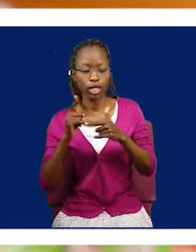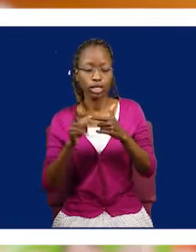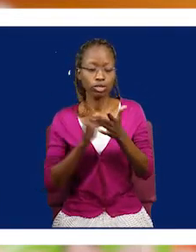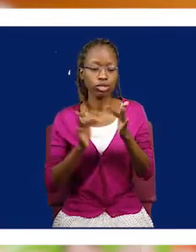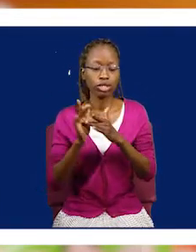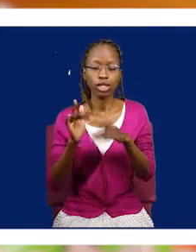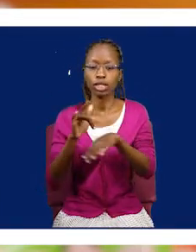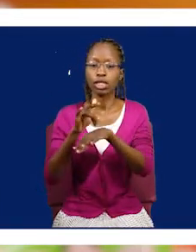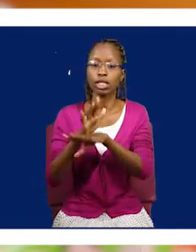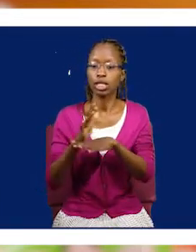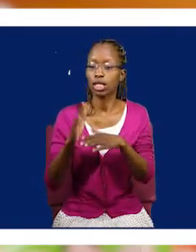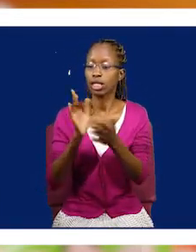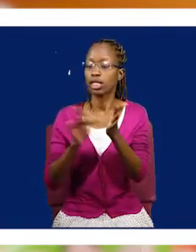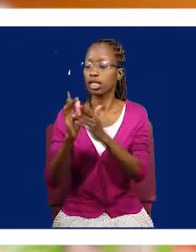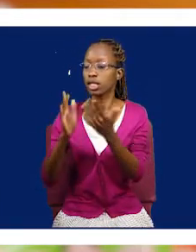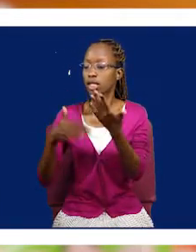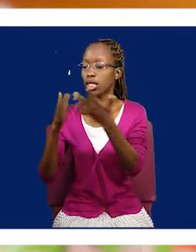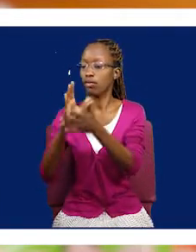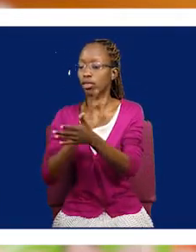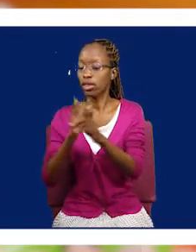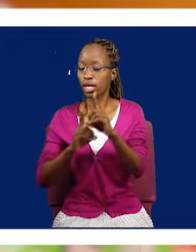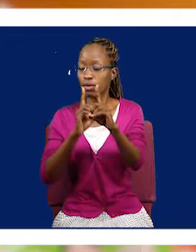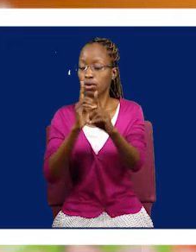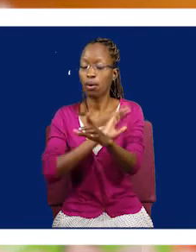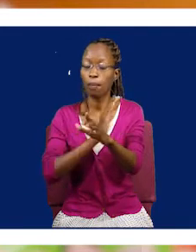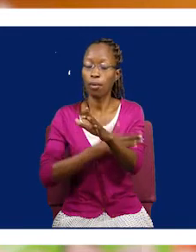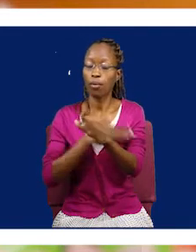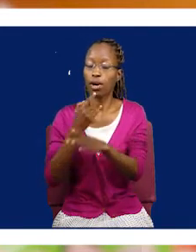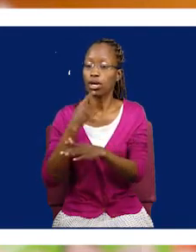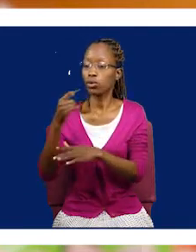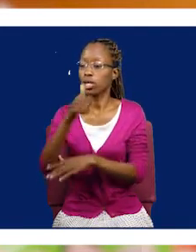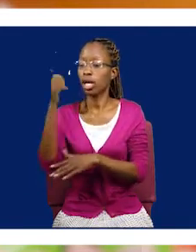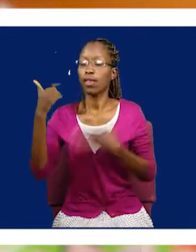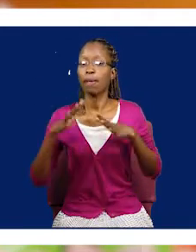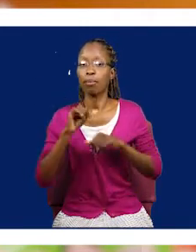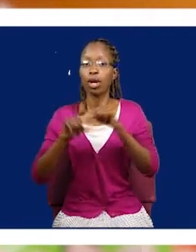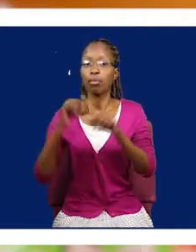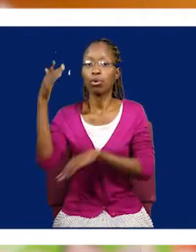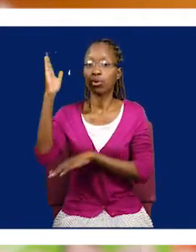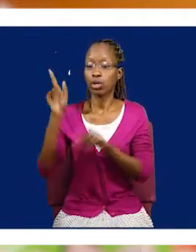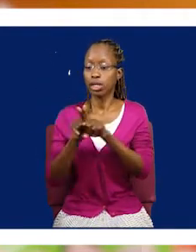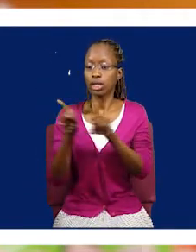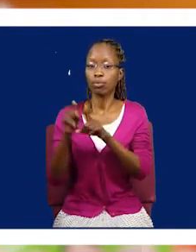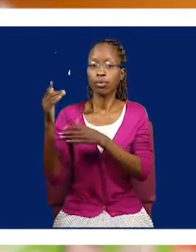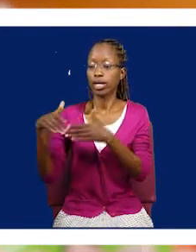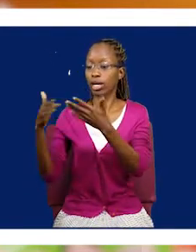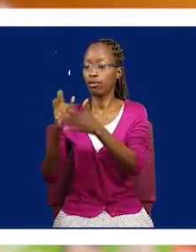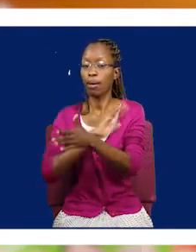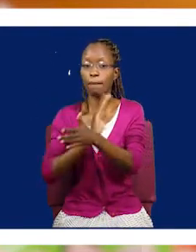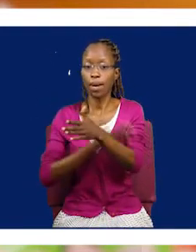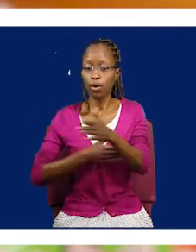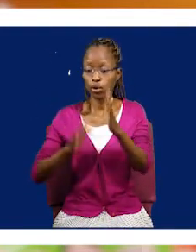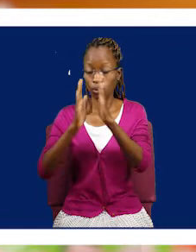out. He gave them the power to go and tell others about God. He gave them power even to